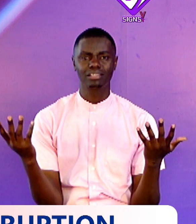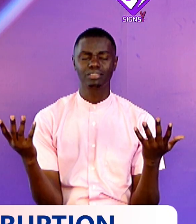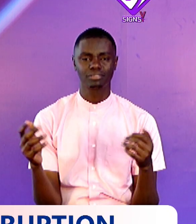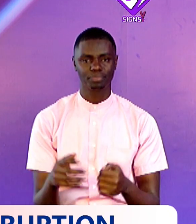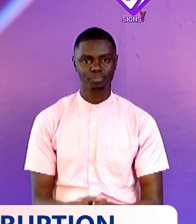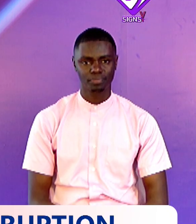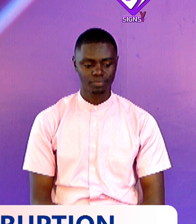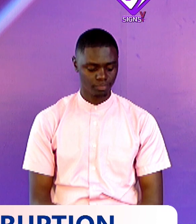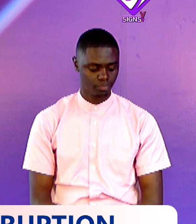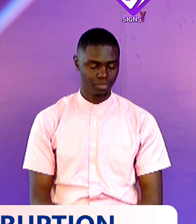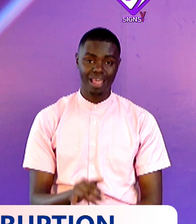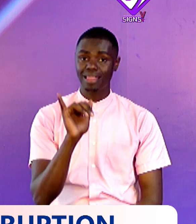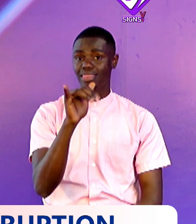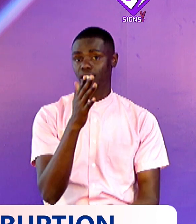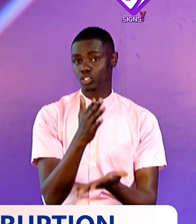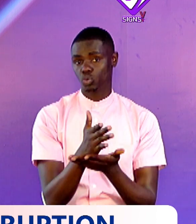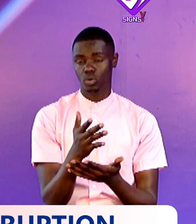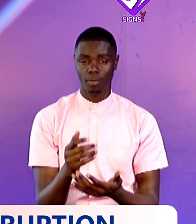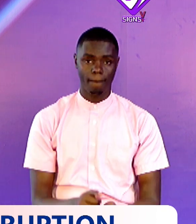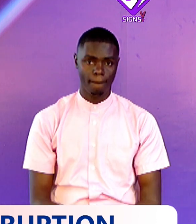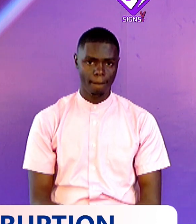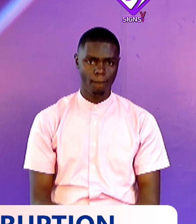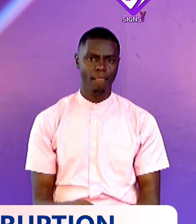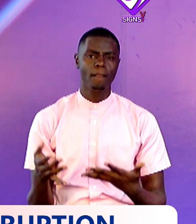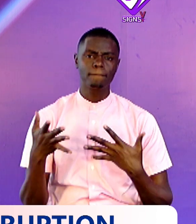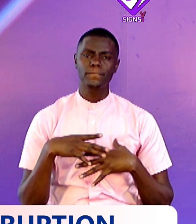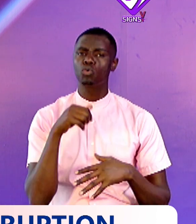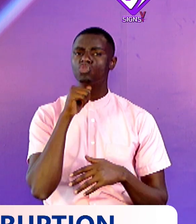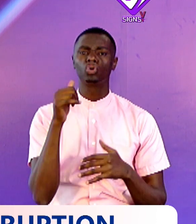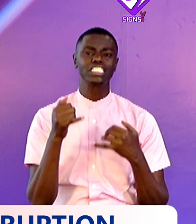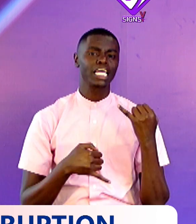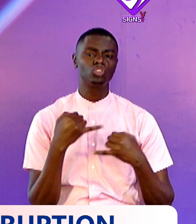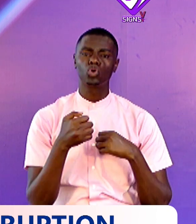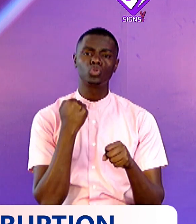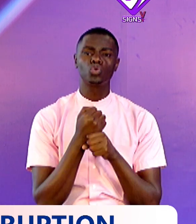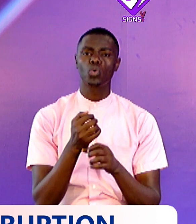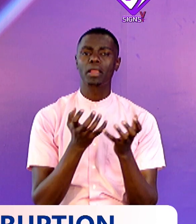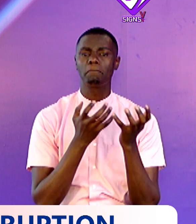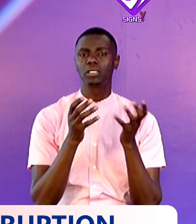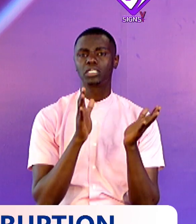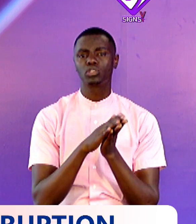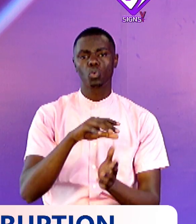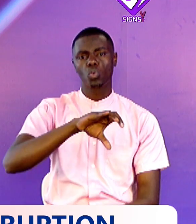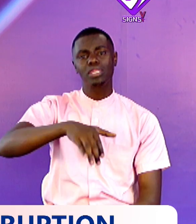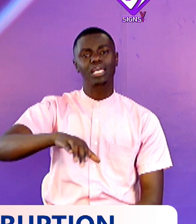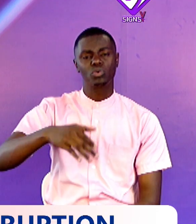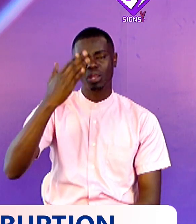That is very true. And People don't enjoy doing business with counties nowadays.